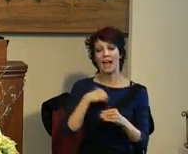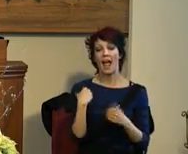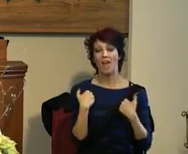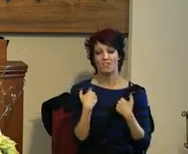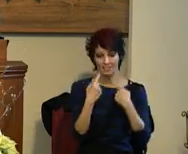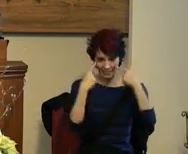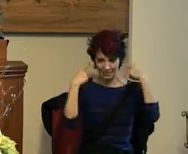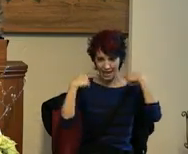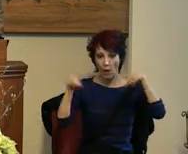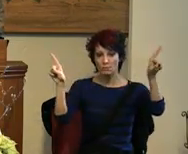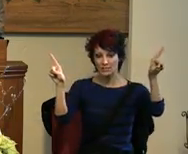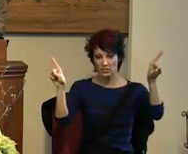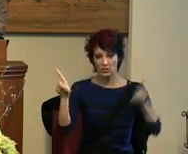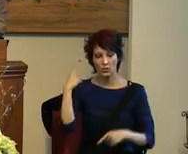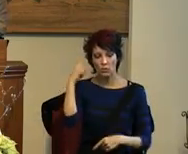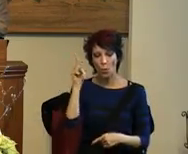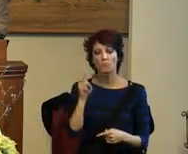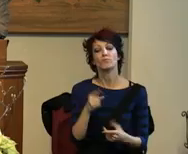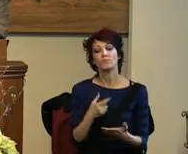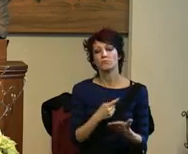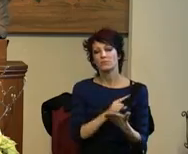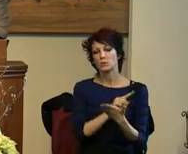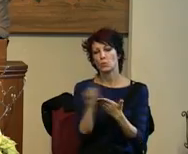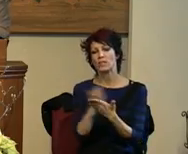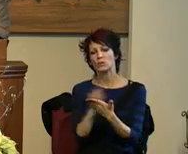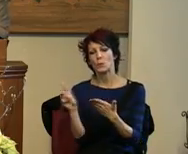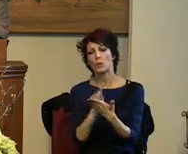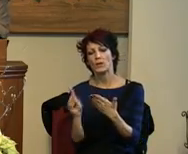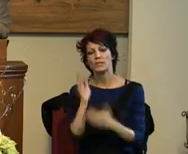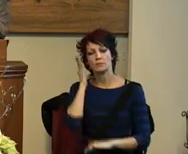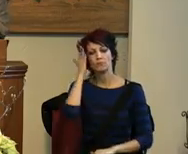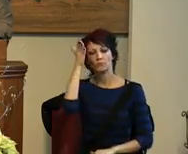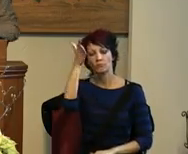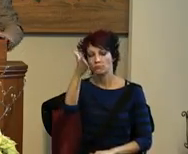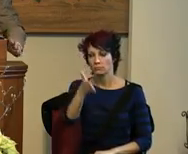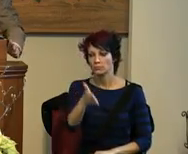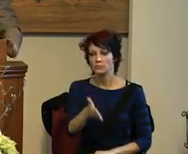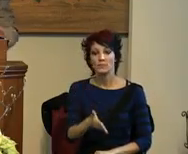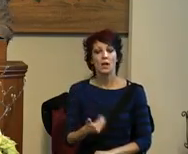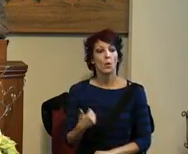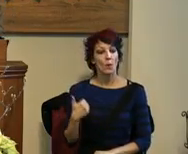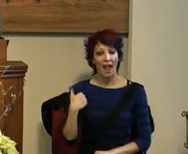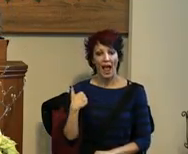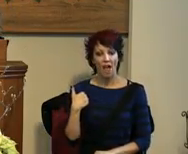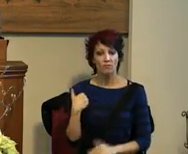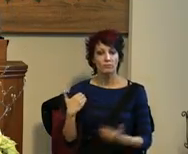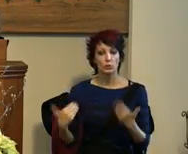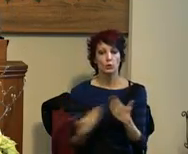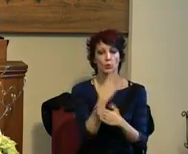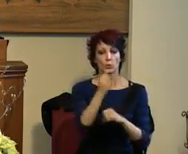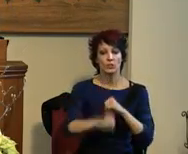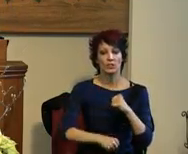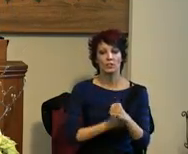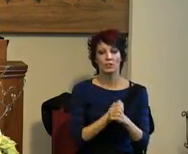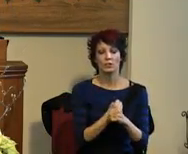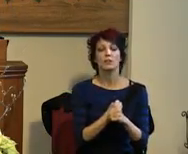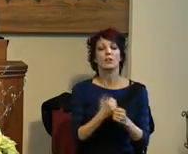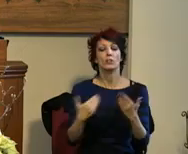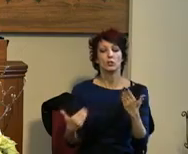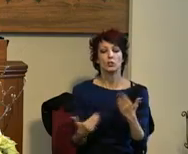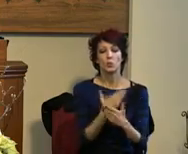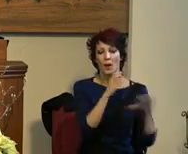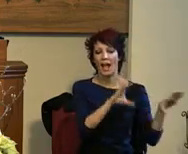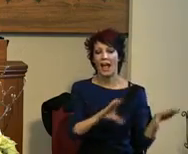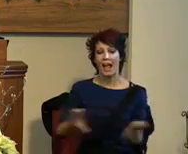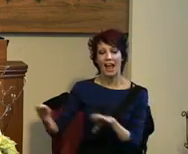now resuming of course uh in the New Year all of our Ministries and programs so please do note that uh those activities are beginning again